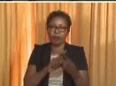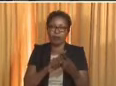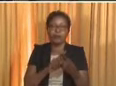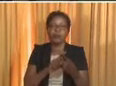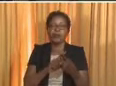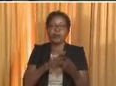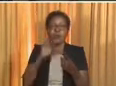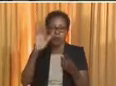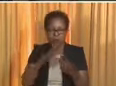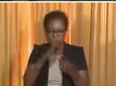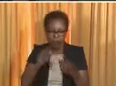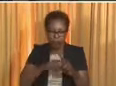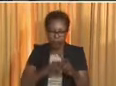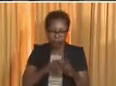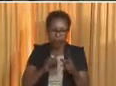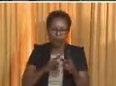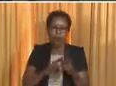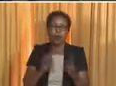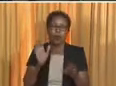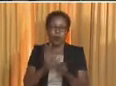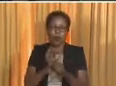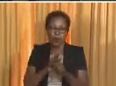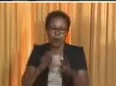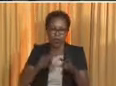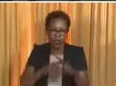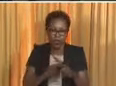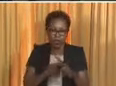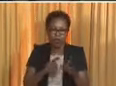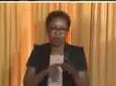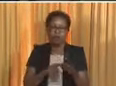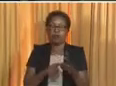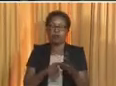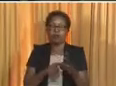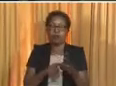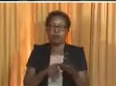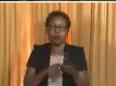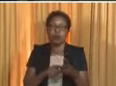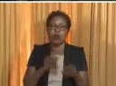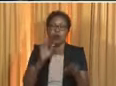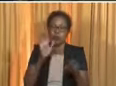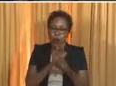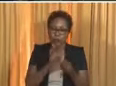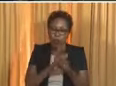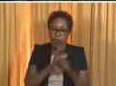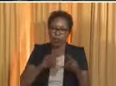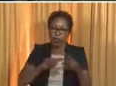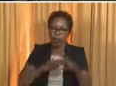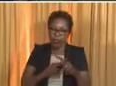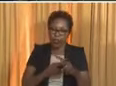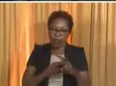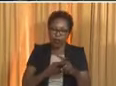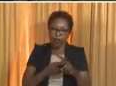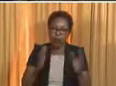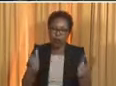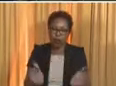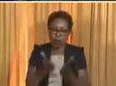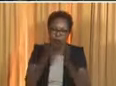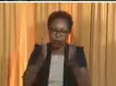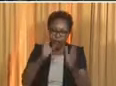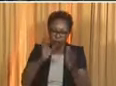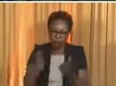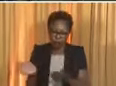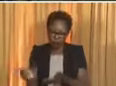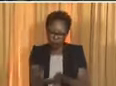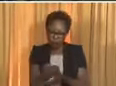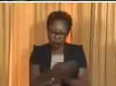popular initiative. For the popular initiative, promoters, after collecting the signatures of at least